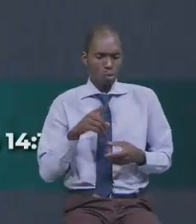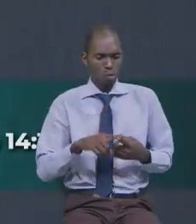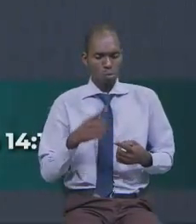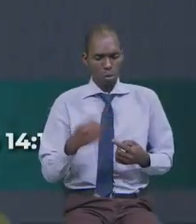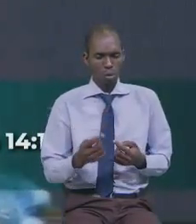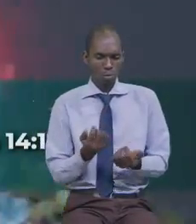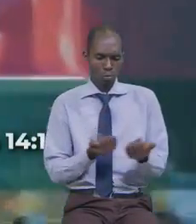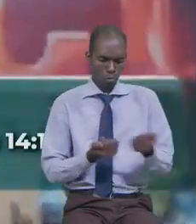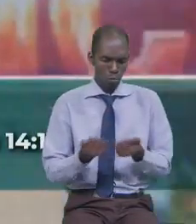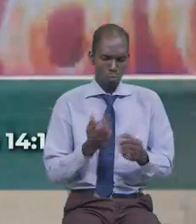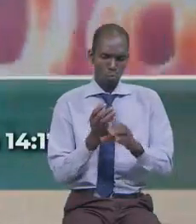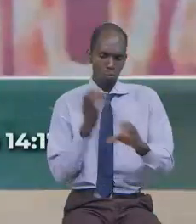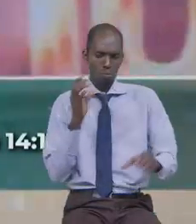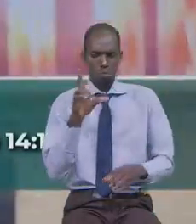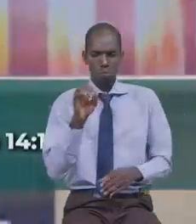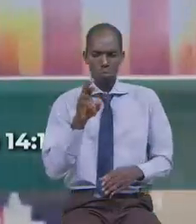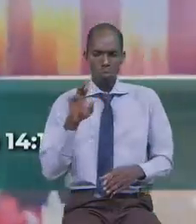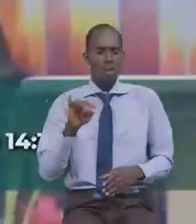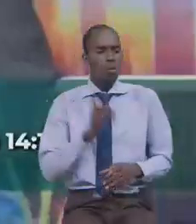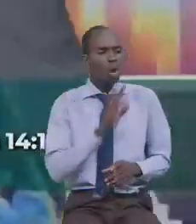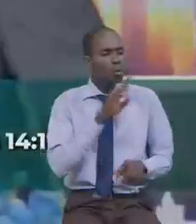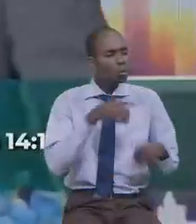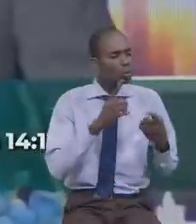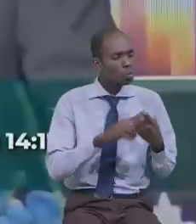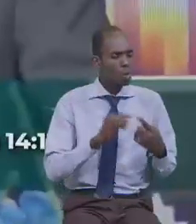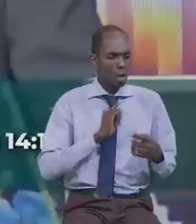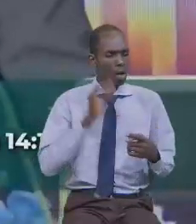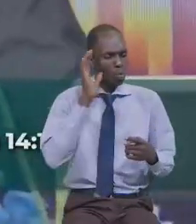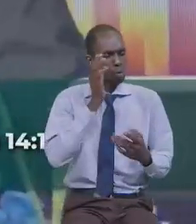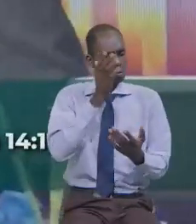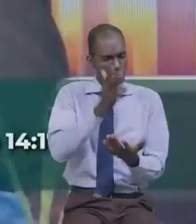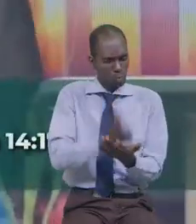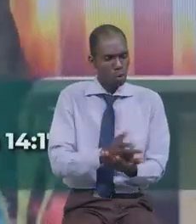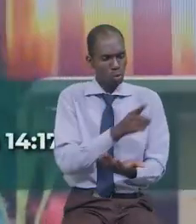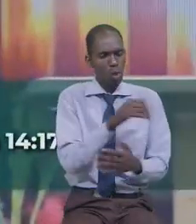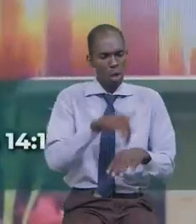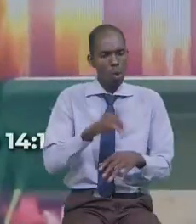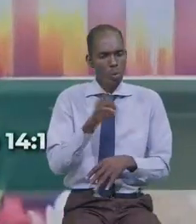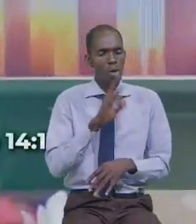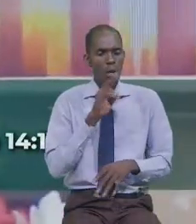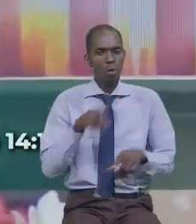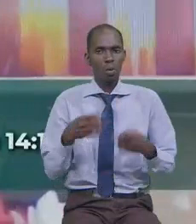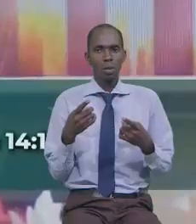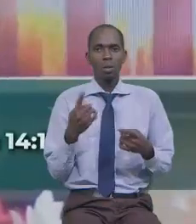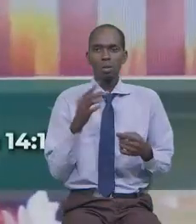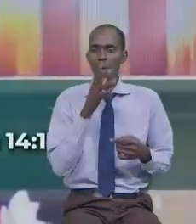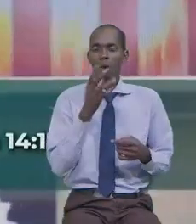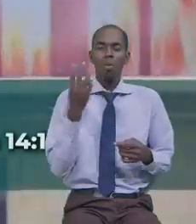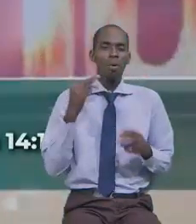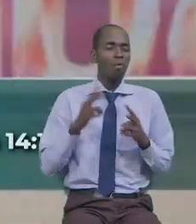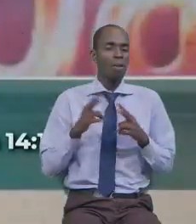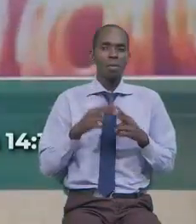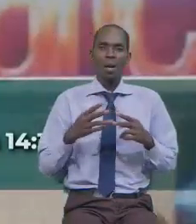I'll take you right there in front of your house. And Mama was so grateful. But